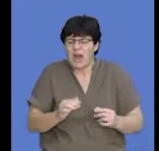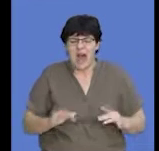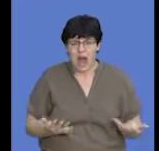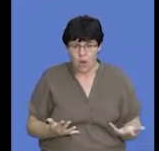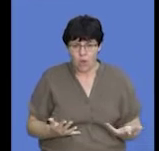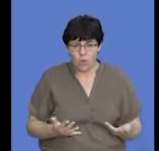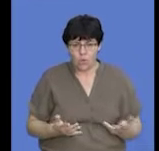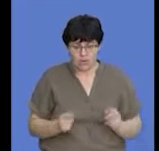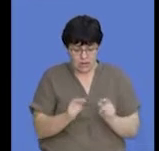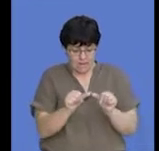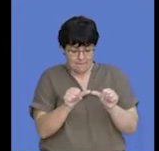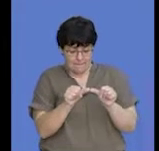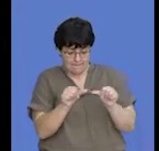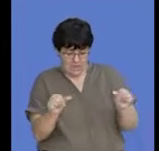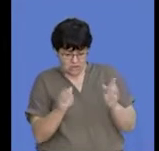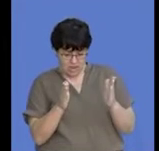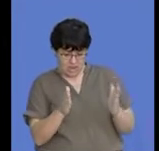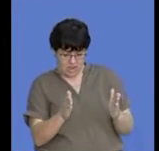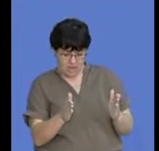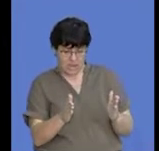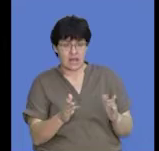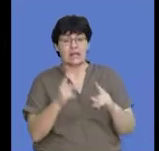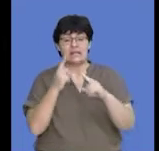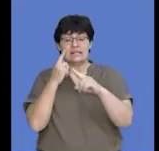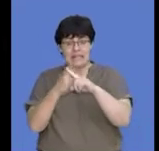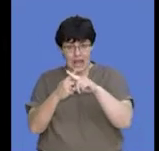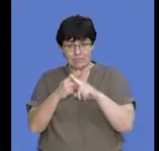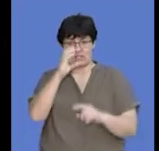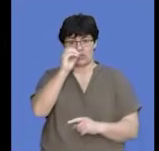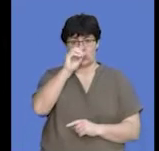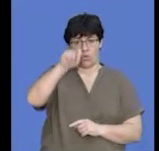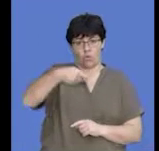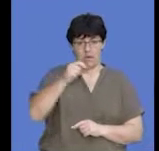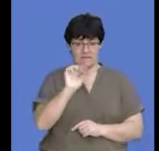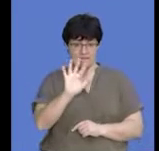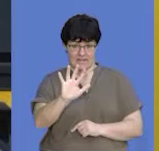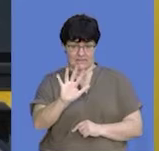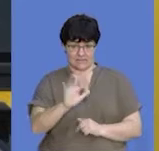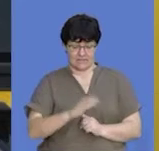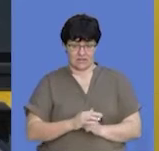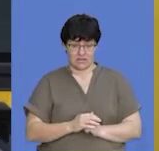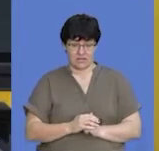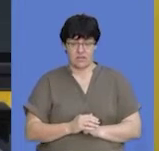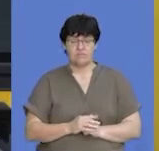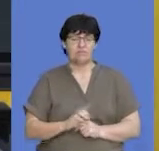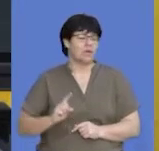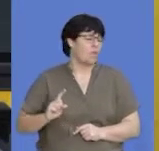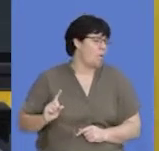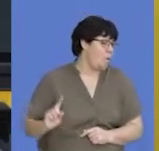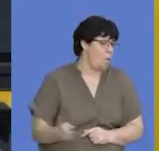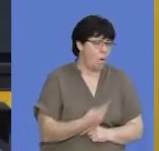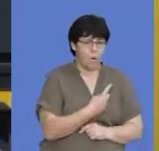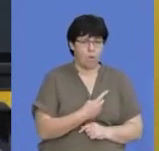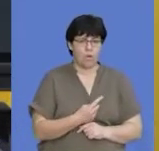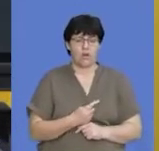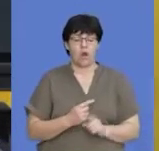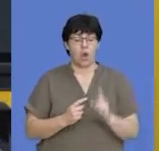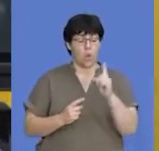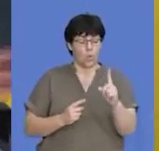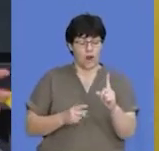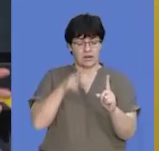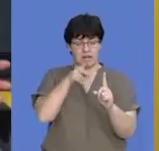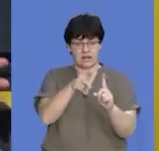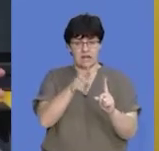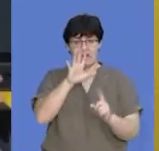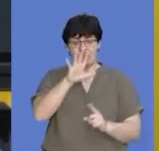the distance measured on a map by 0.5. That means that on all